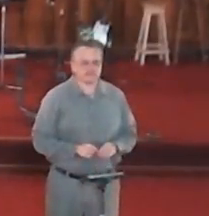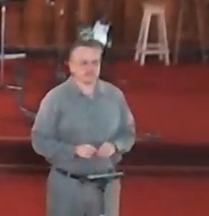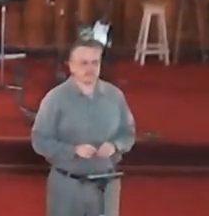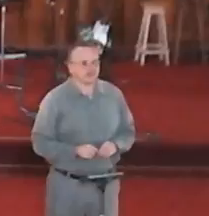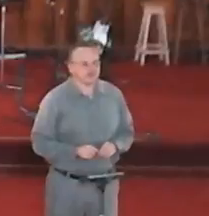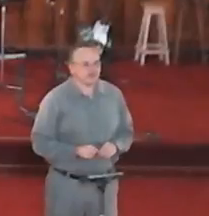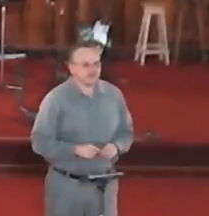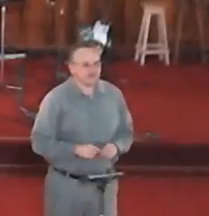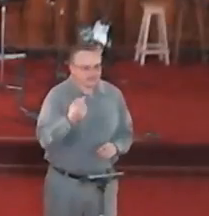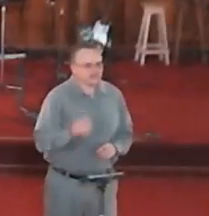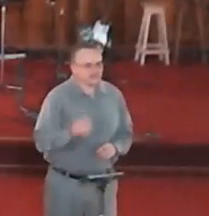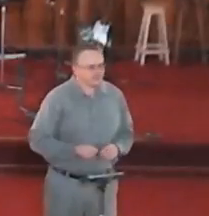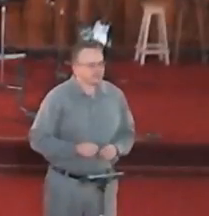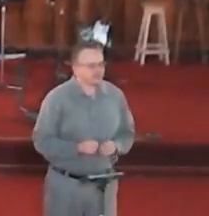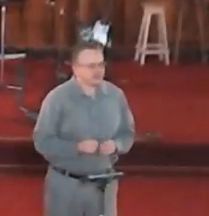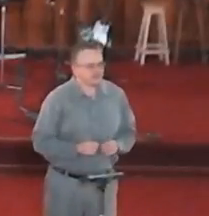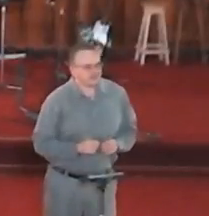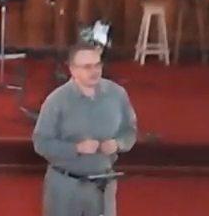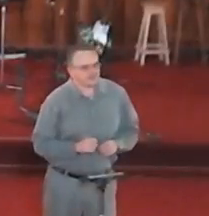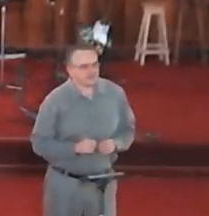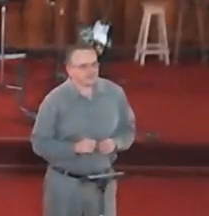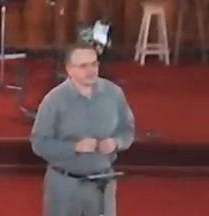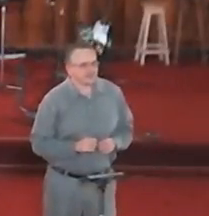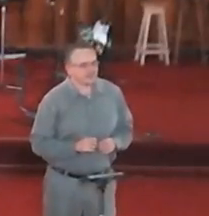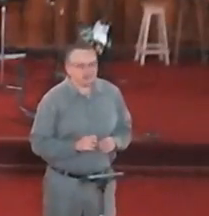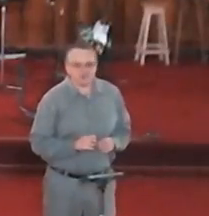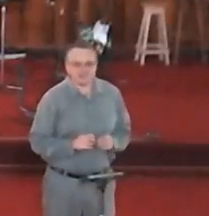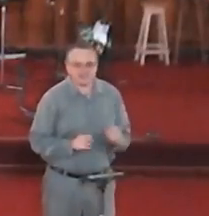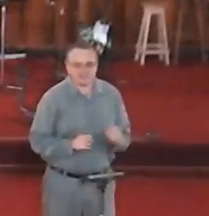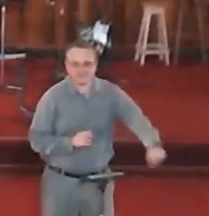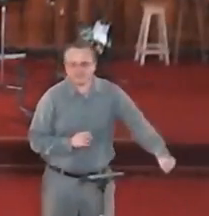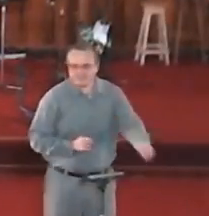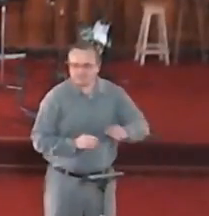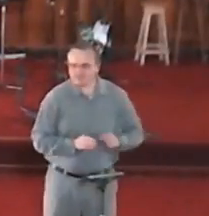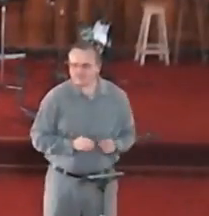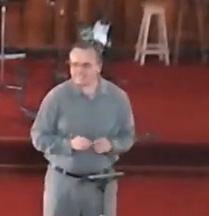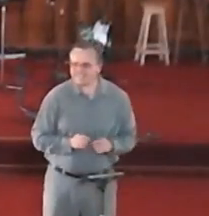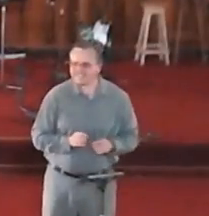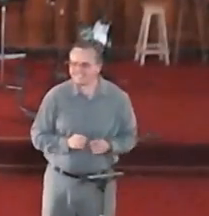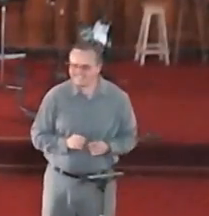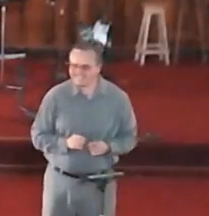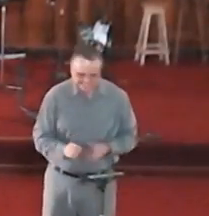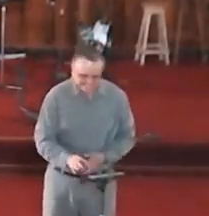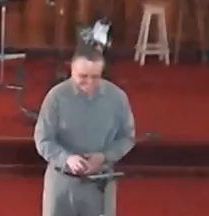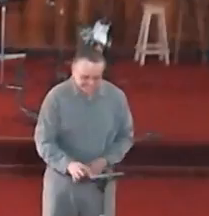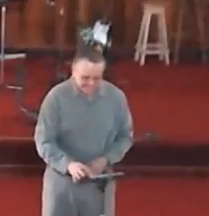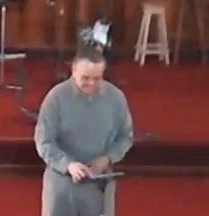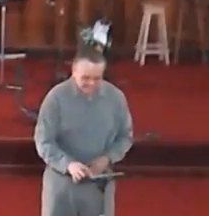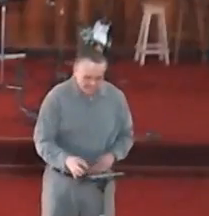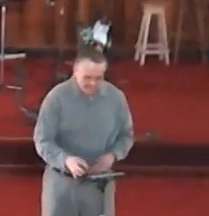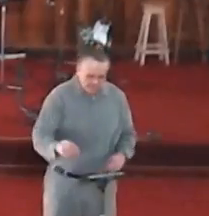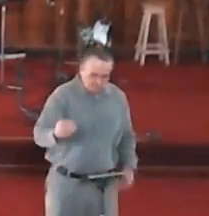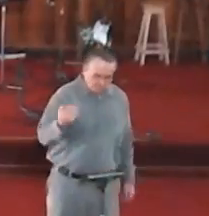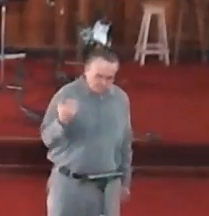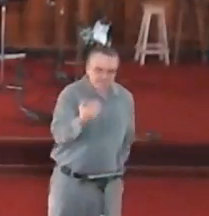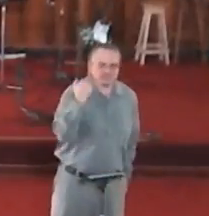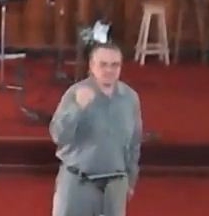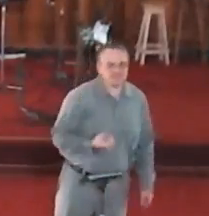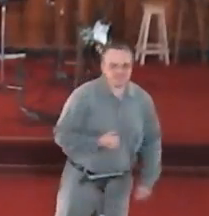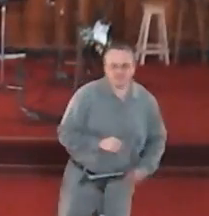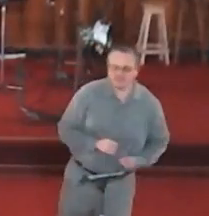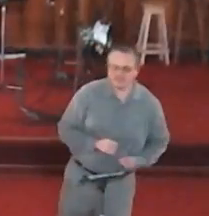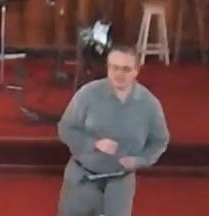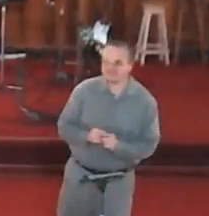going to be a famine. He believed this word. He had faith. Okay, muy interesante, buen aporte ahí. That's a good contribution. Thank you. Por cierto,